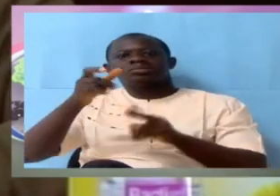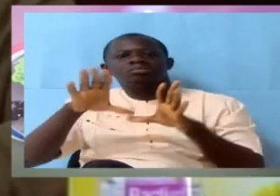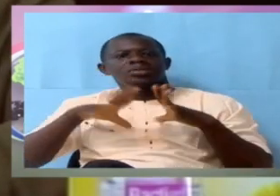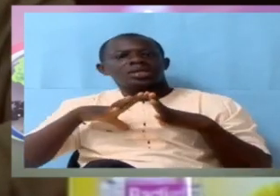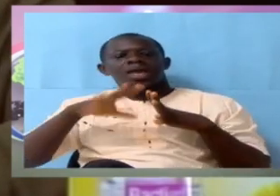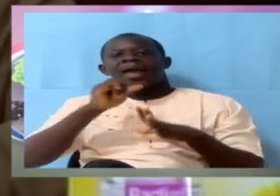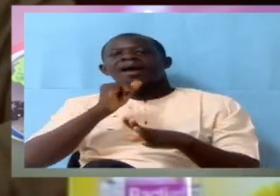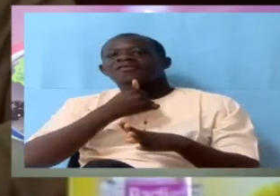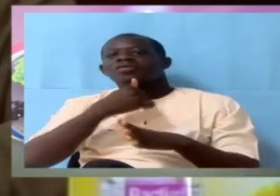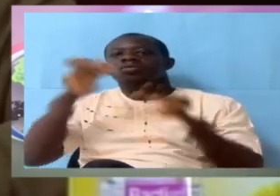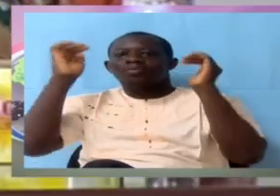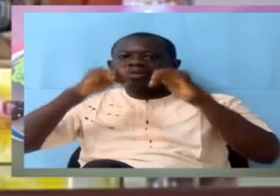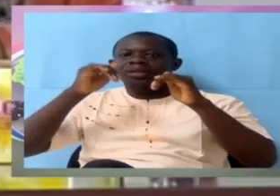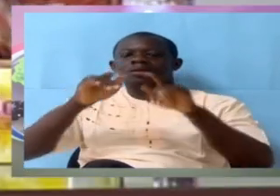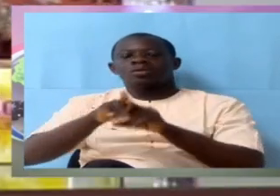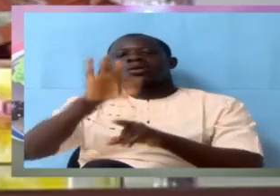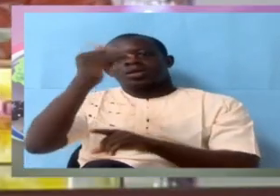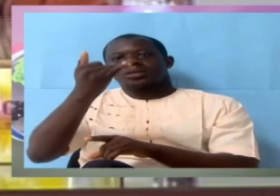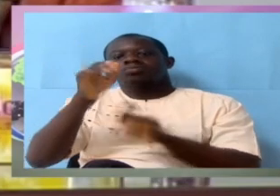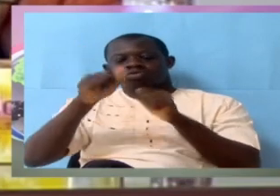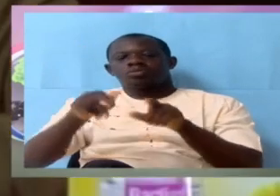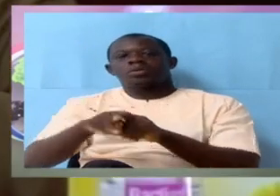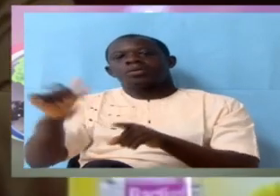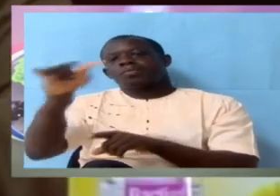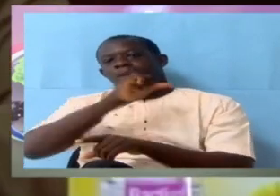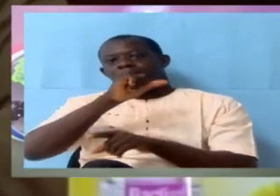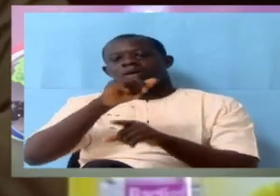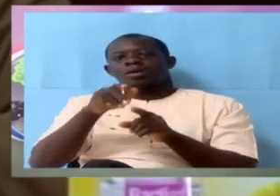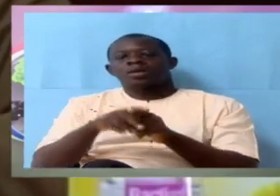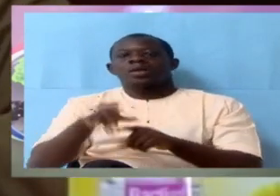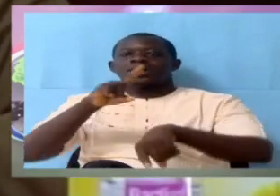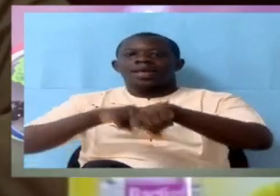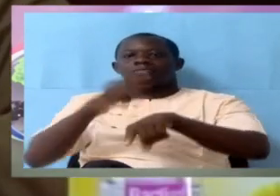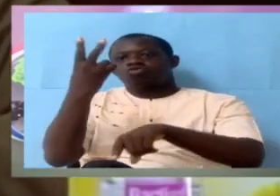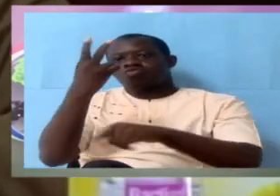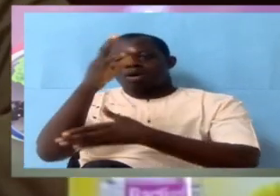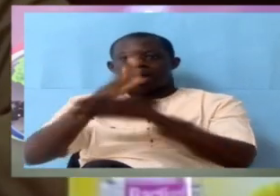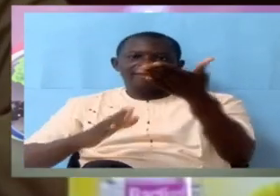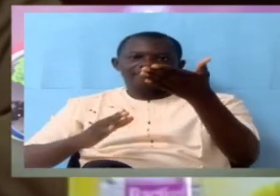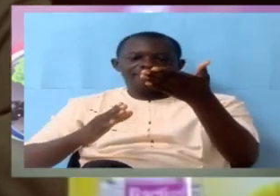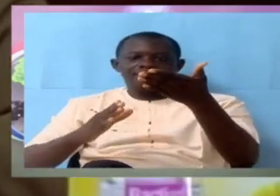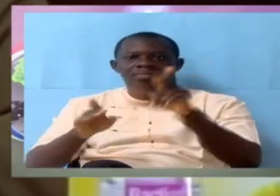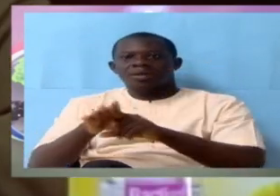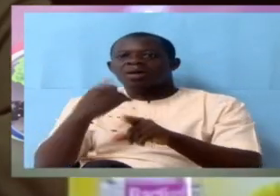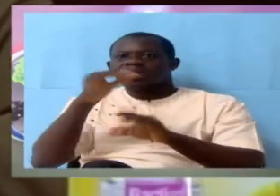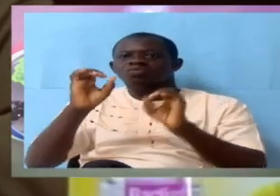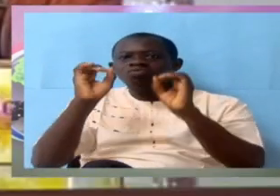session? If we are, we can come back at 2:30. Is that all